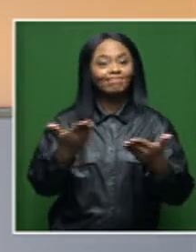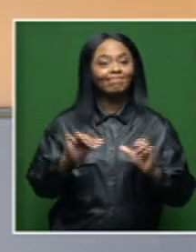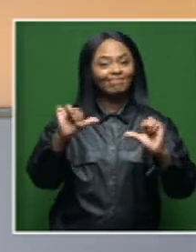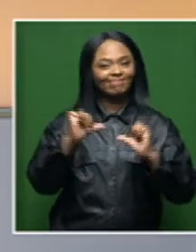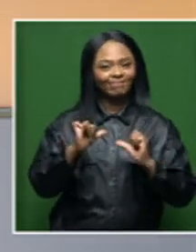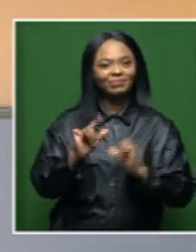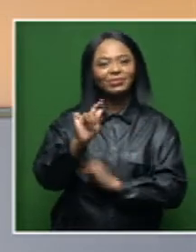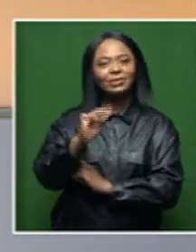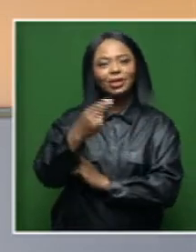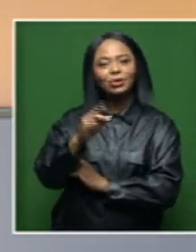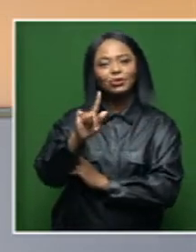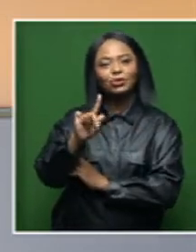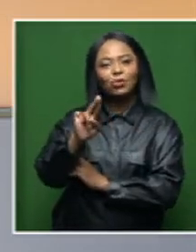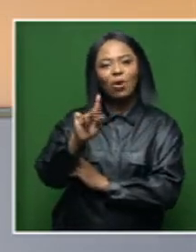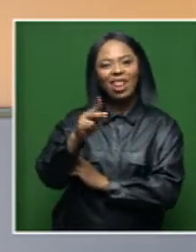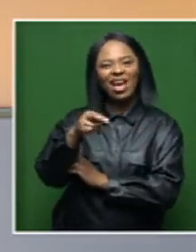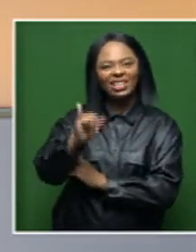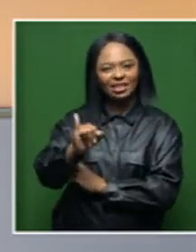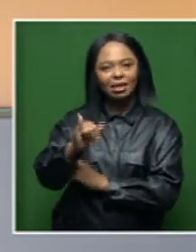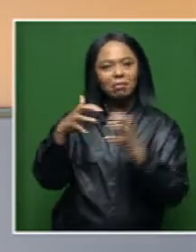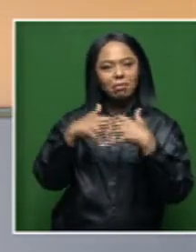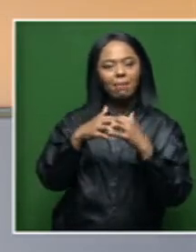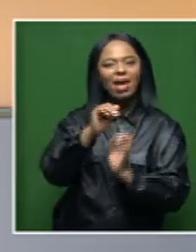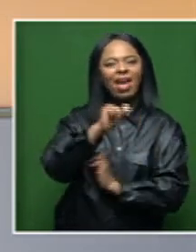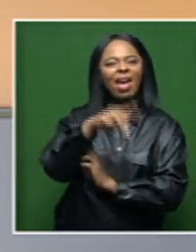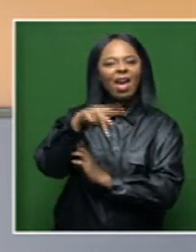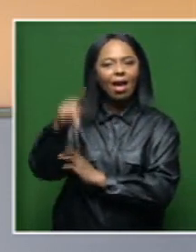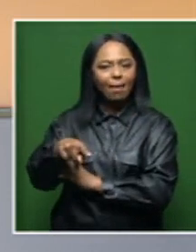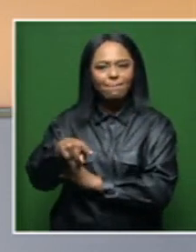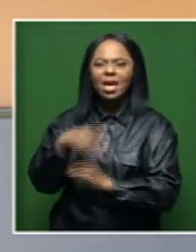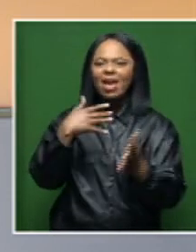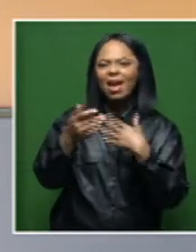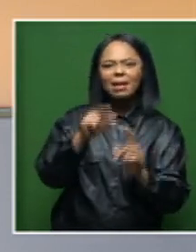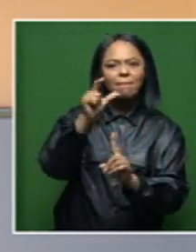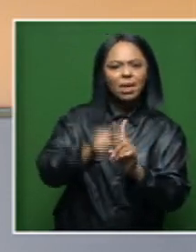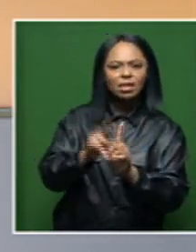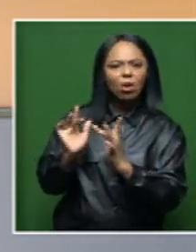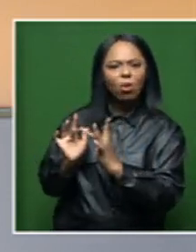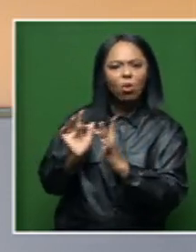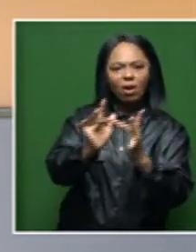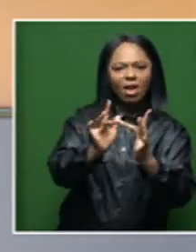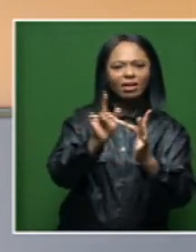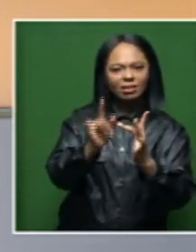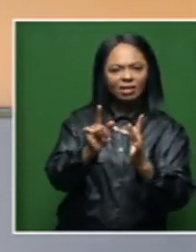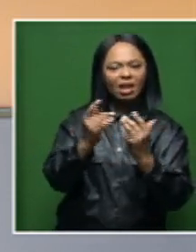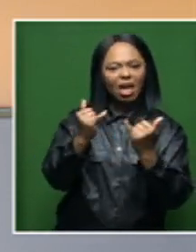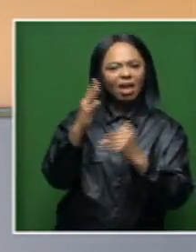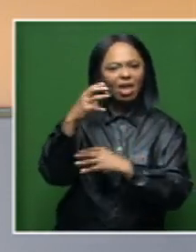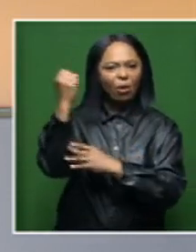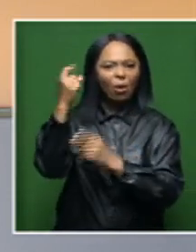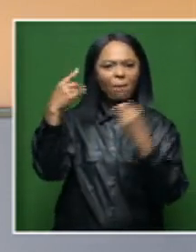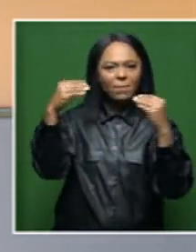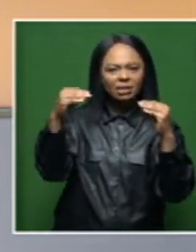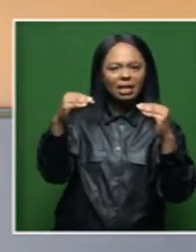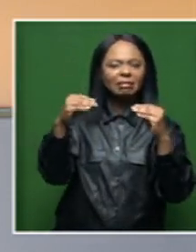Welcome back. Now, Thulani Ngwenya has developed an app which allows for anyone in the world to connect to their icons, heroes, business